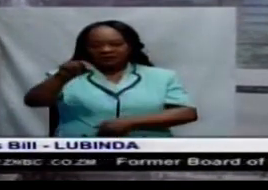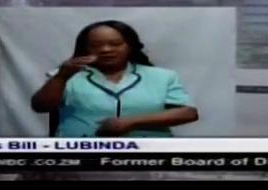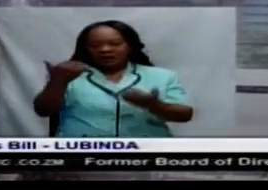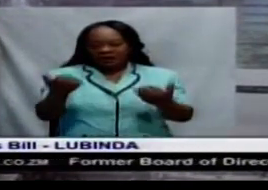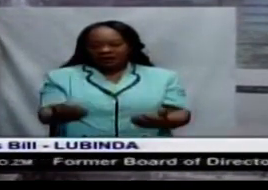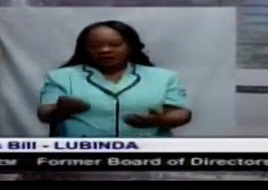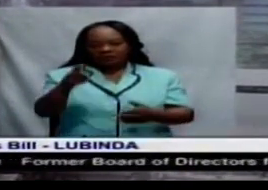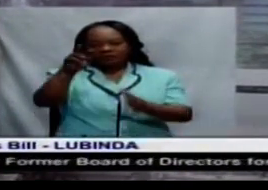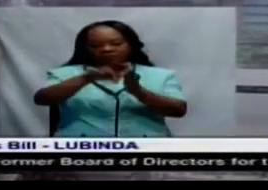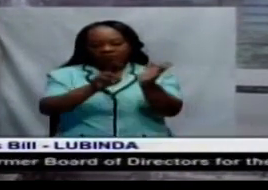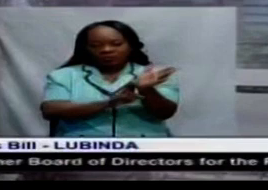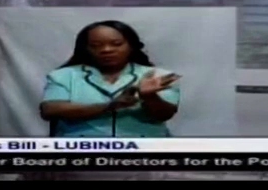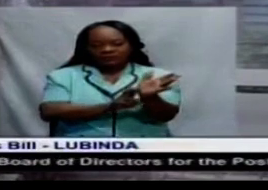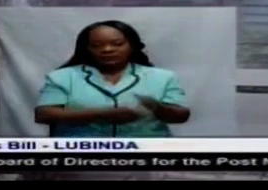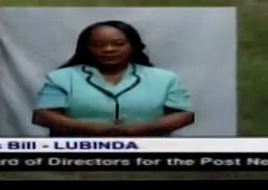report.